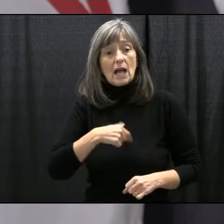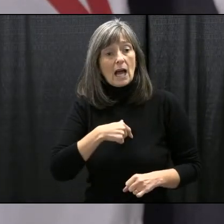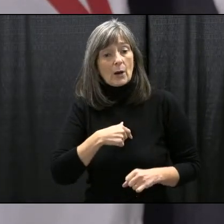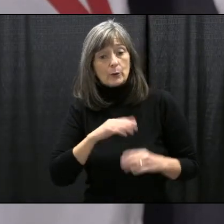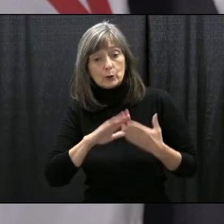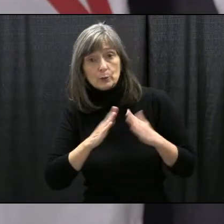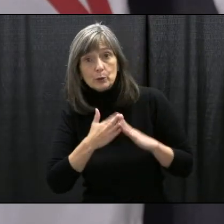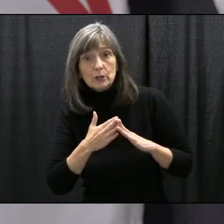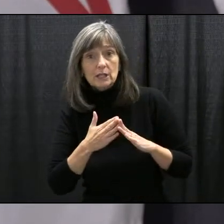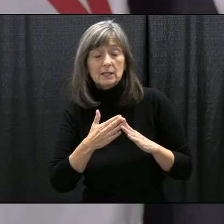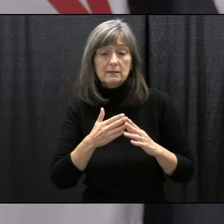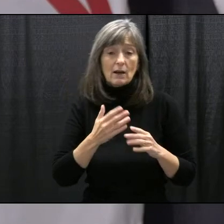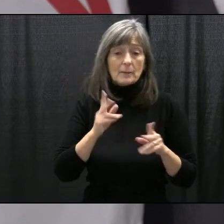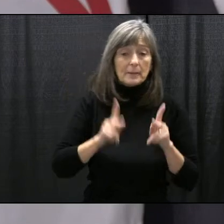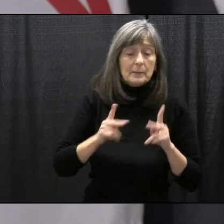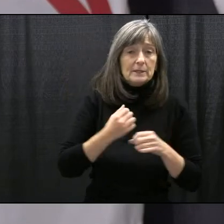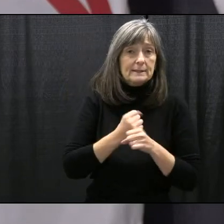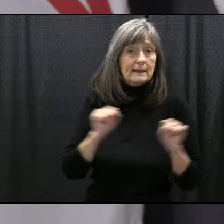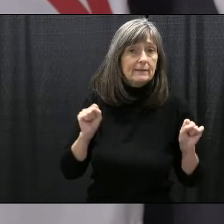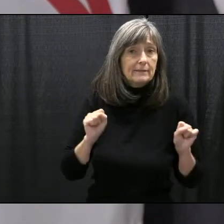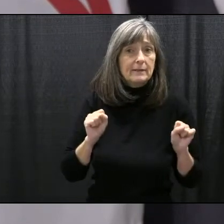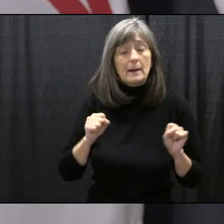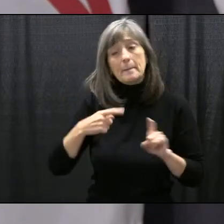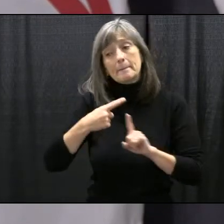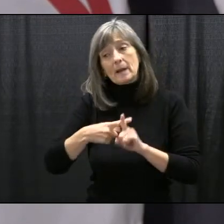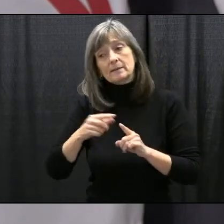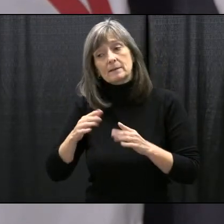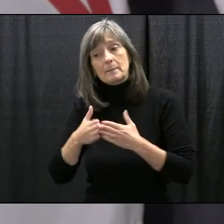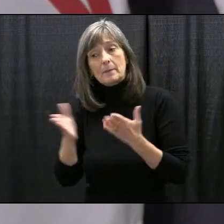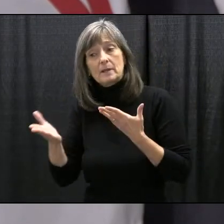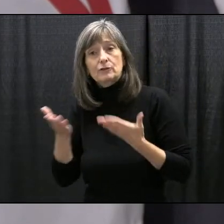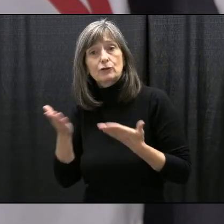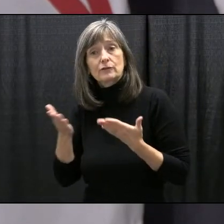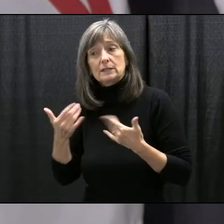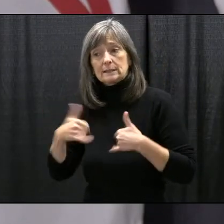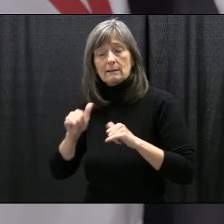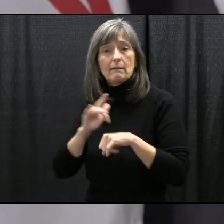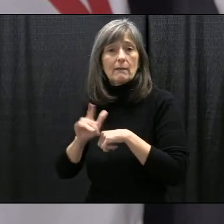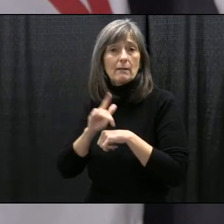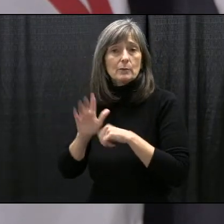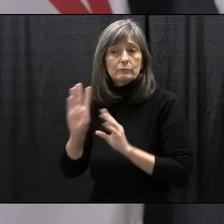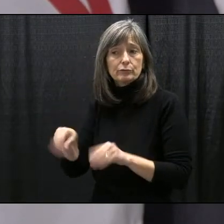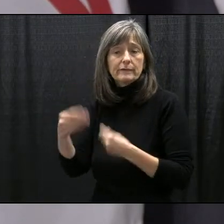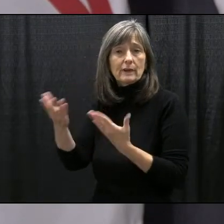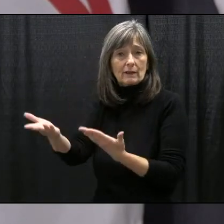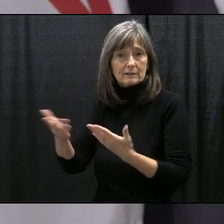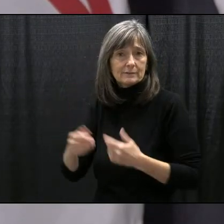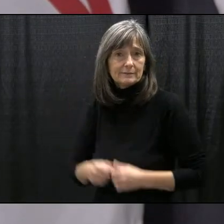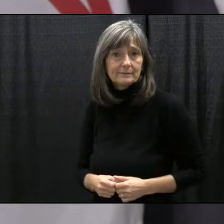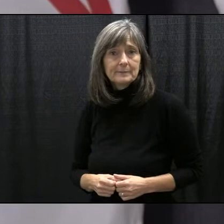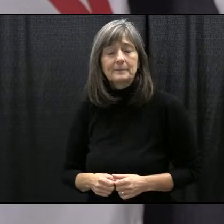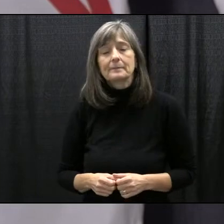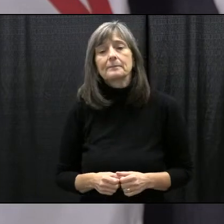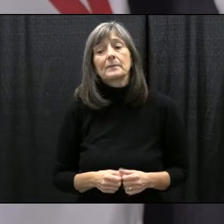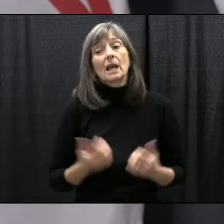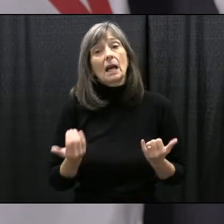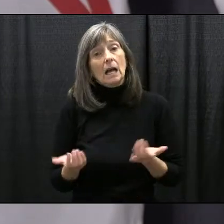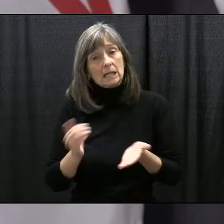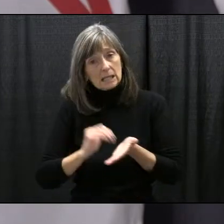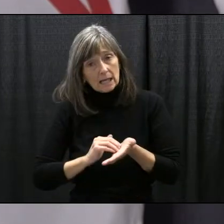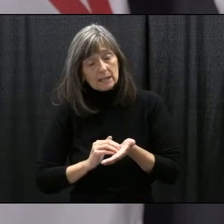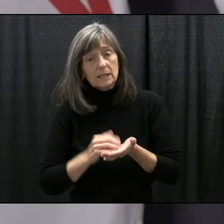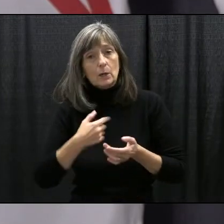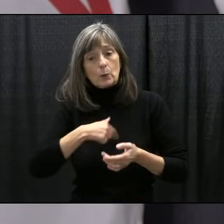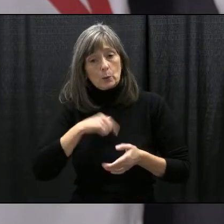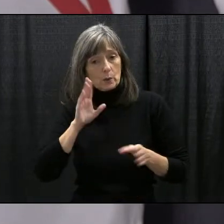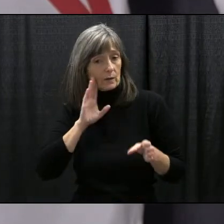and communities safe whilst keeping access to important services. In closing, I want to reiterate that our